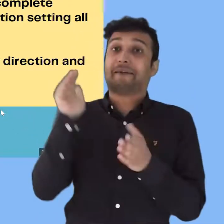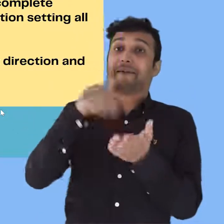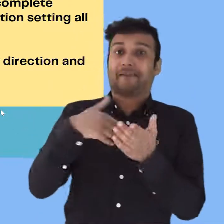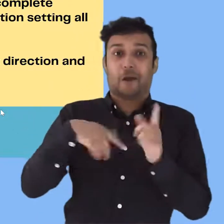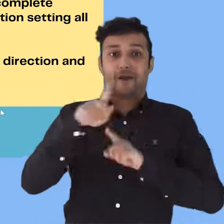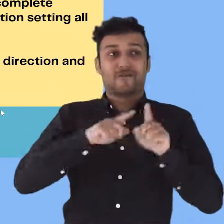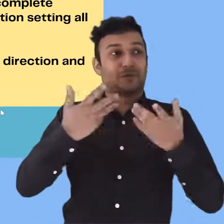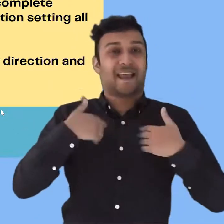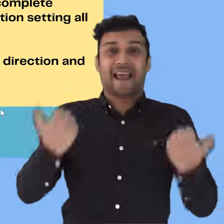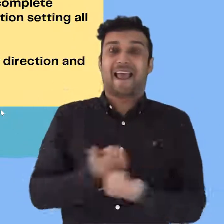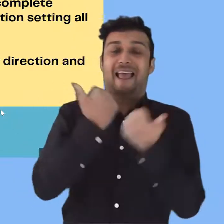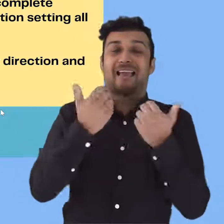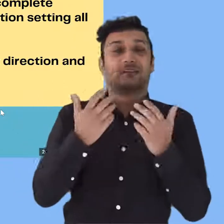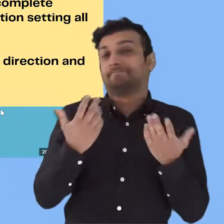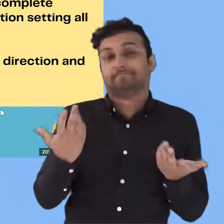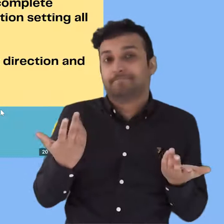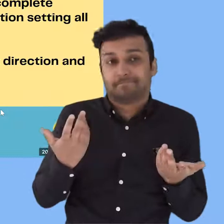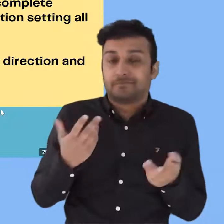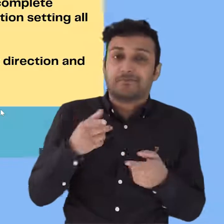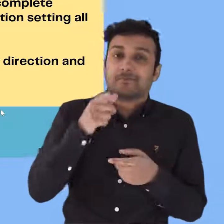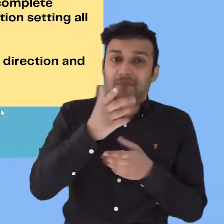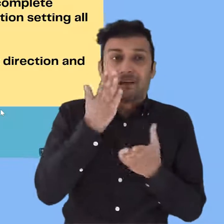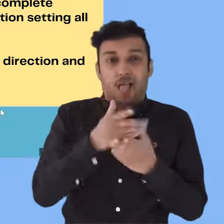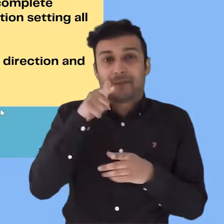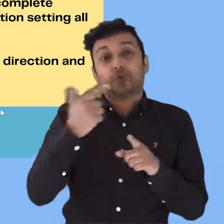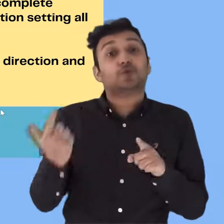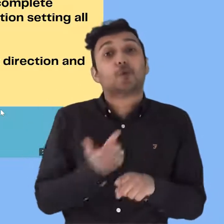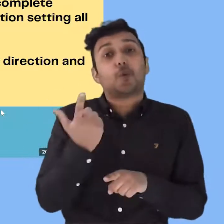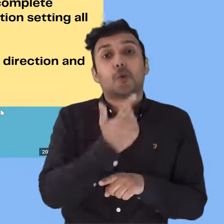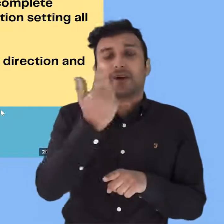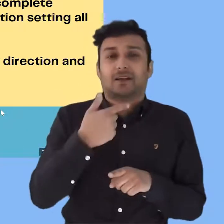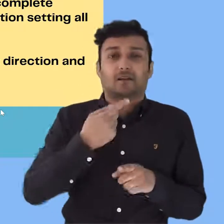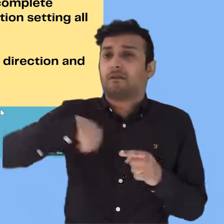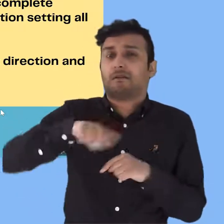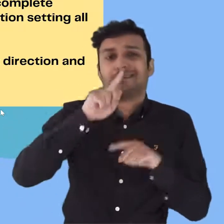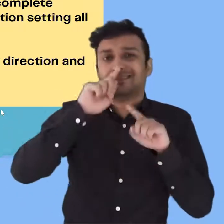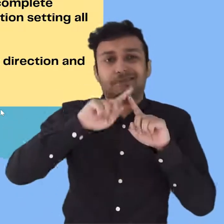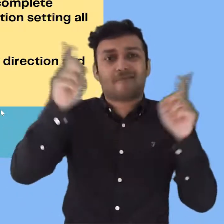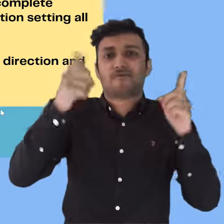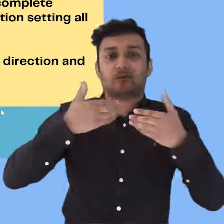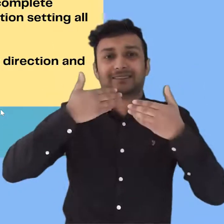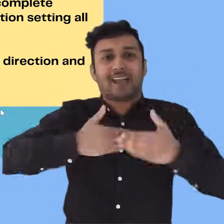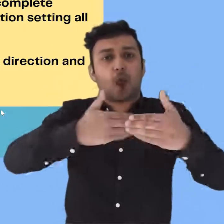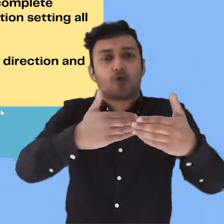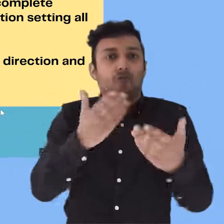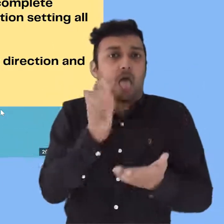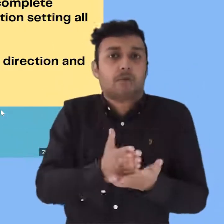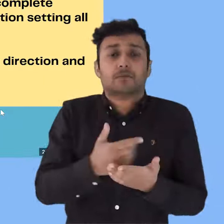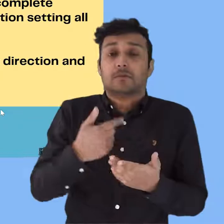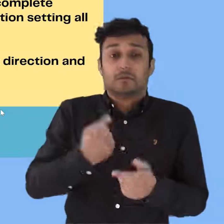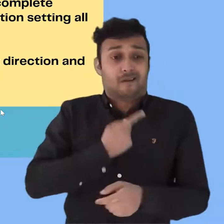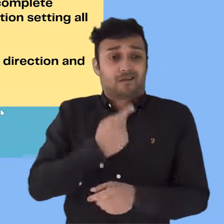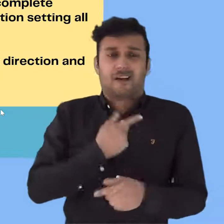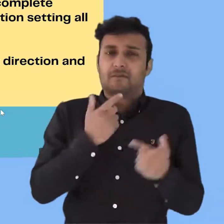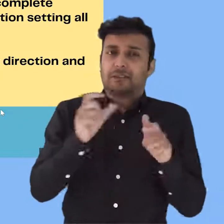journey. Personally, for me, I feel like I am in the early years of my lifelong anti-racist journey. There's still a